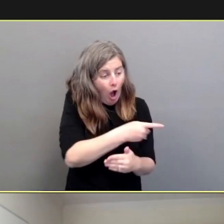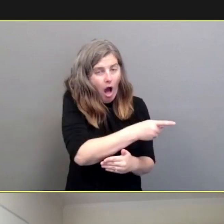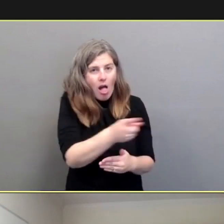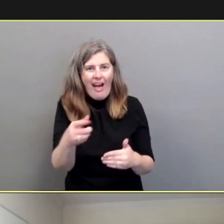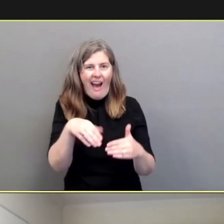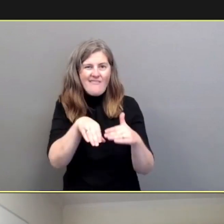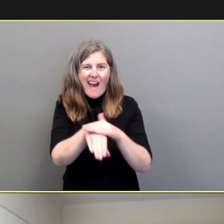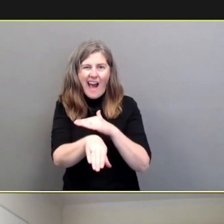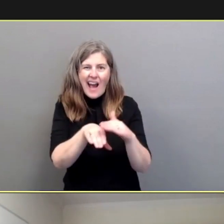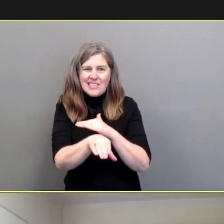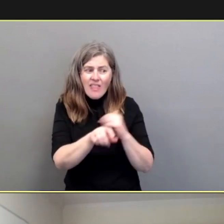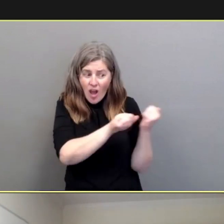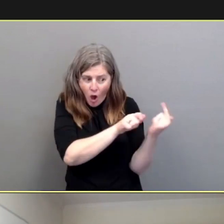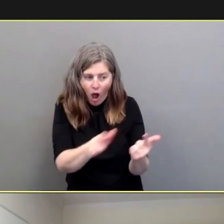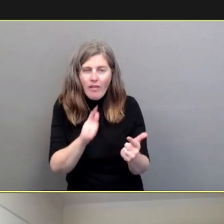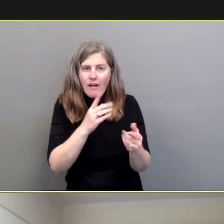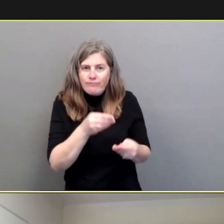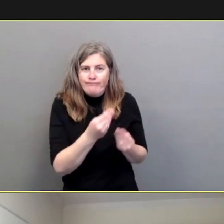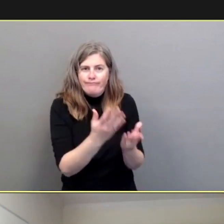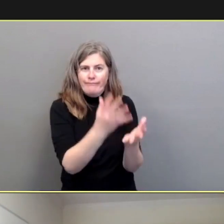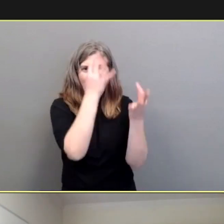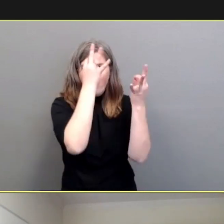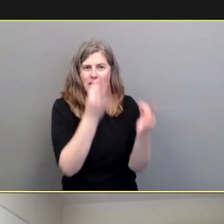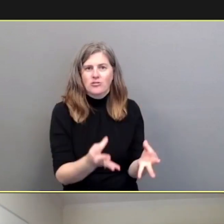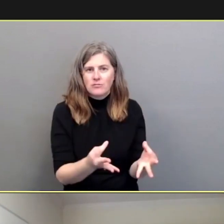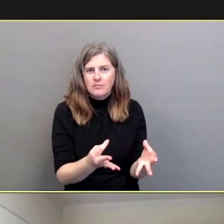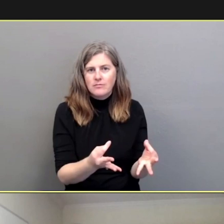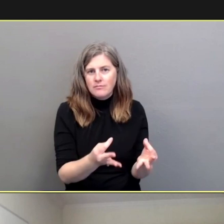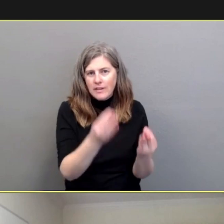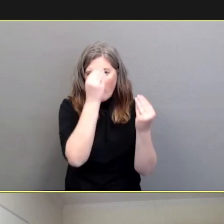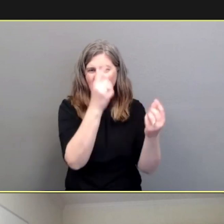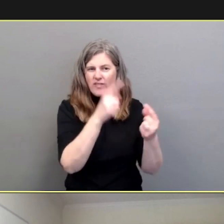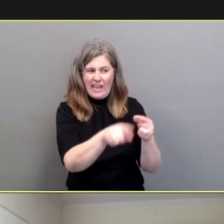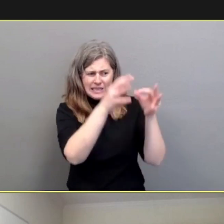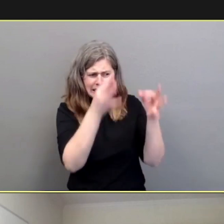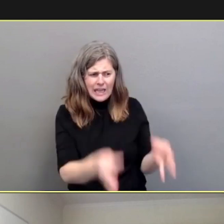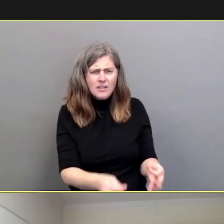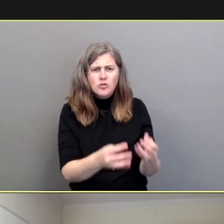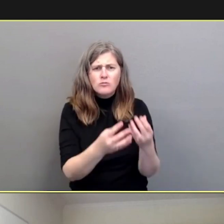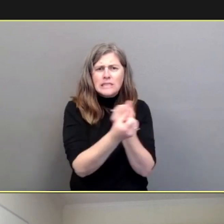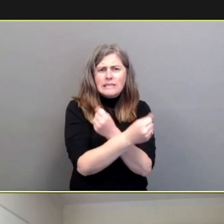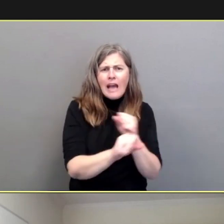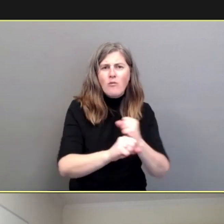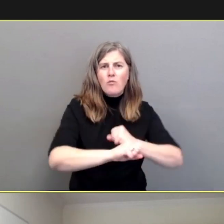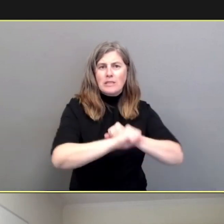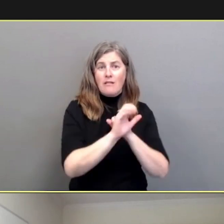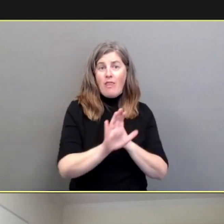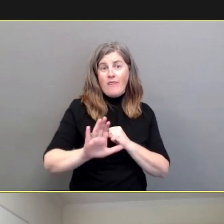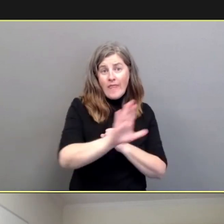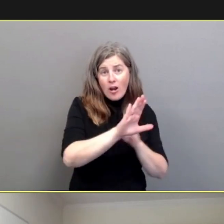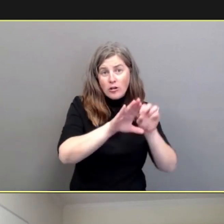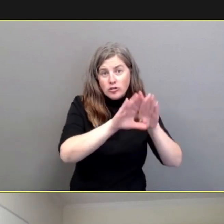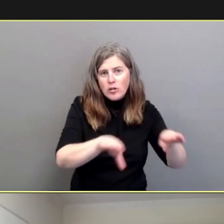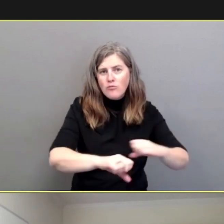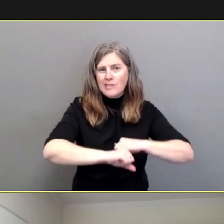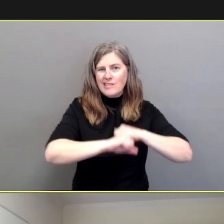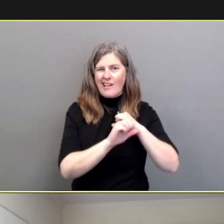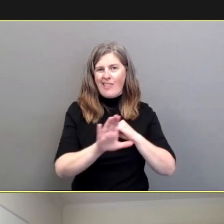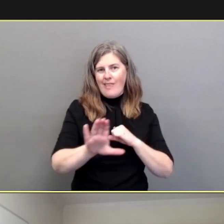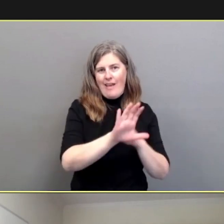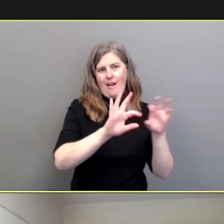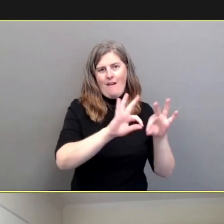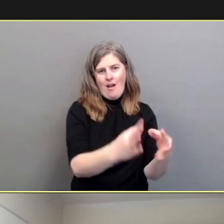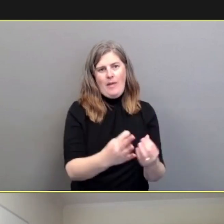need to make good decisions about, being safe and protecting their kids and their families. So that's kind of